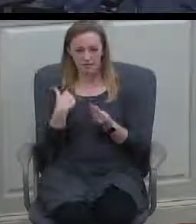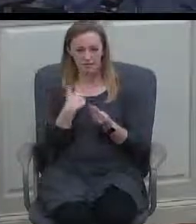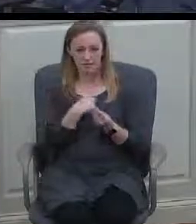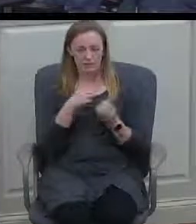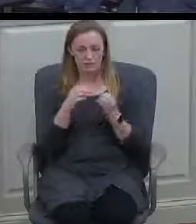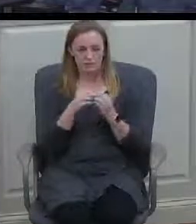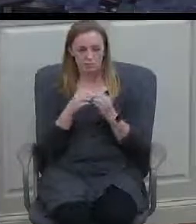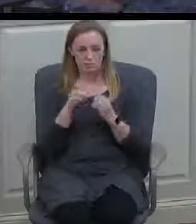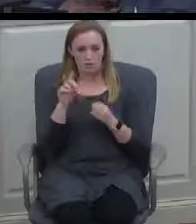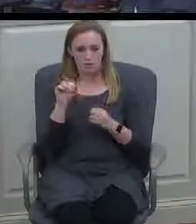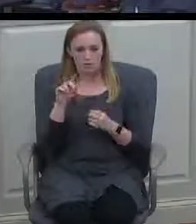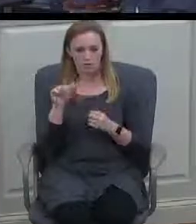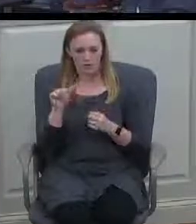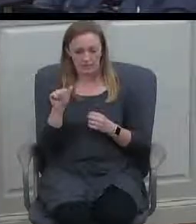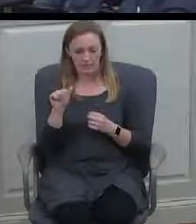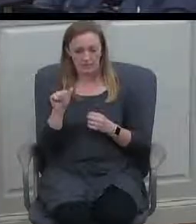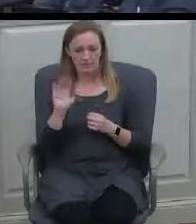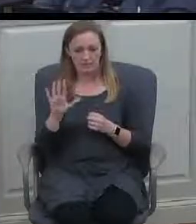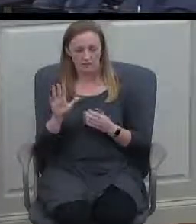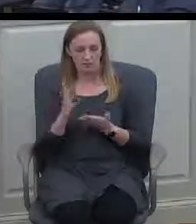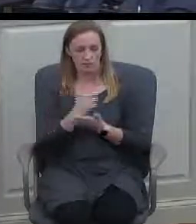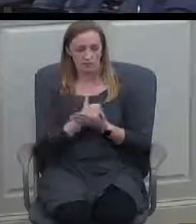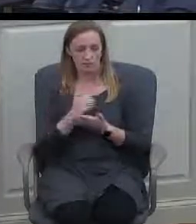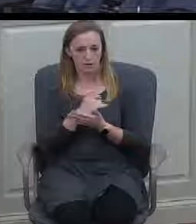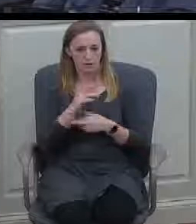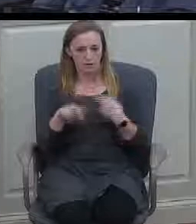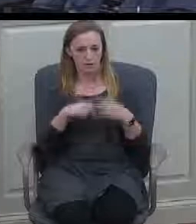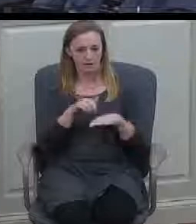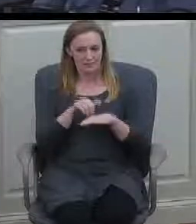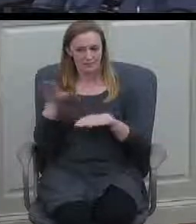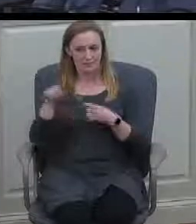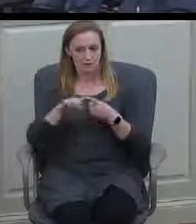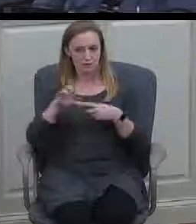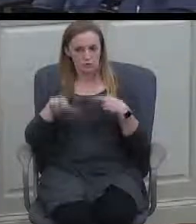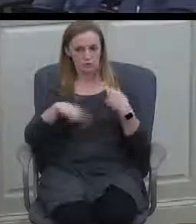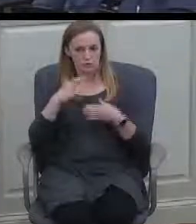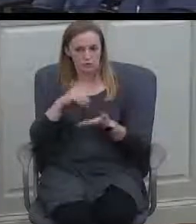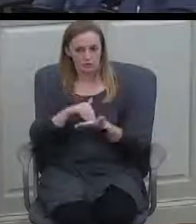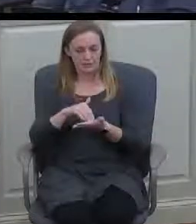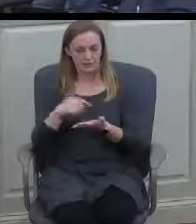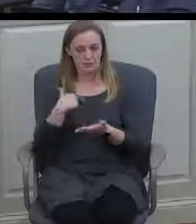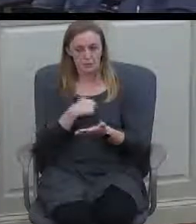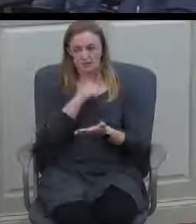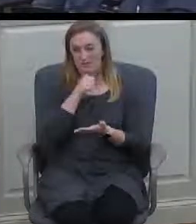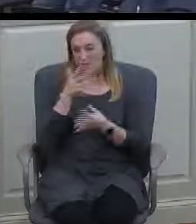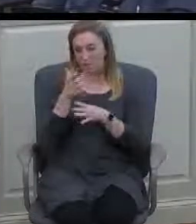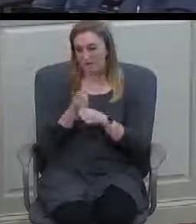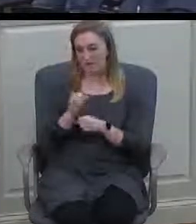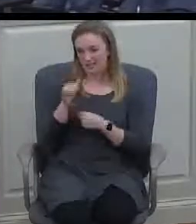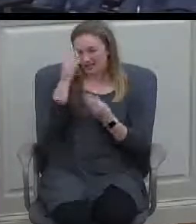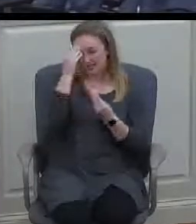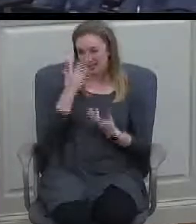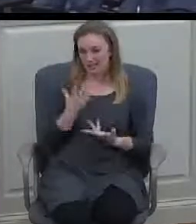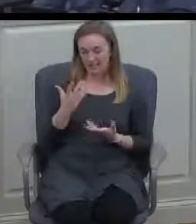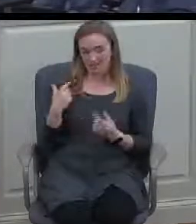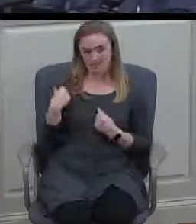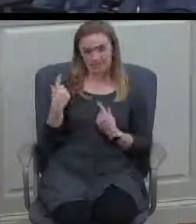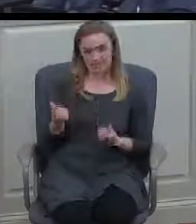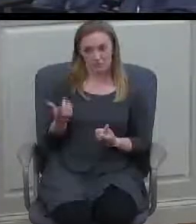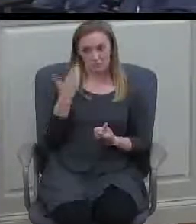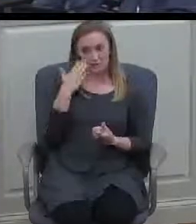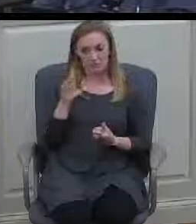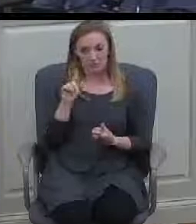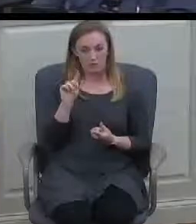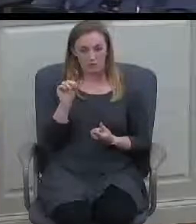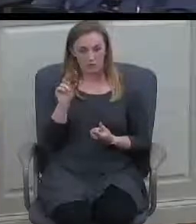the recycling that they're collecting and sending off to the recycling center. We haven't been getting that data. We don't know what the tonnage